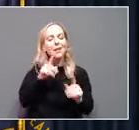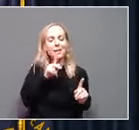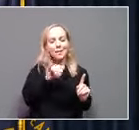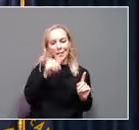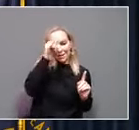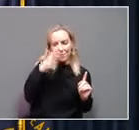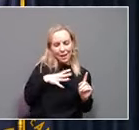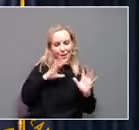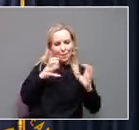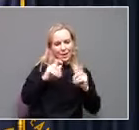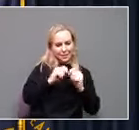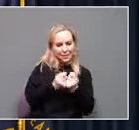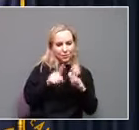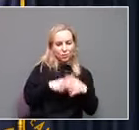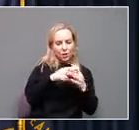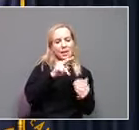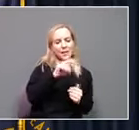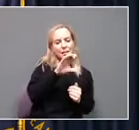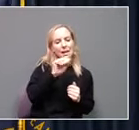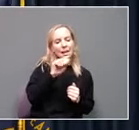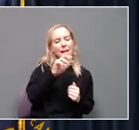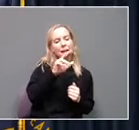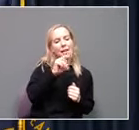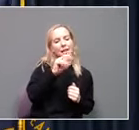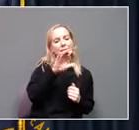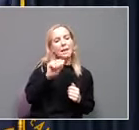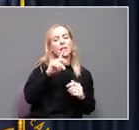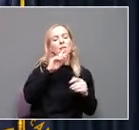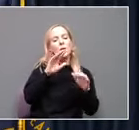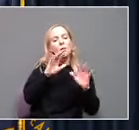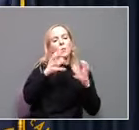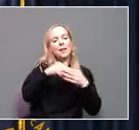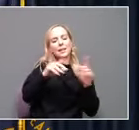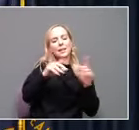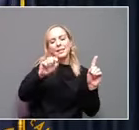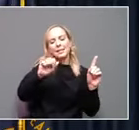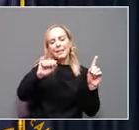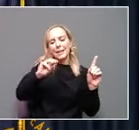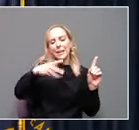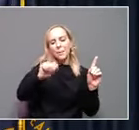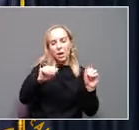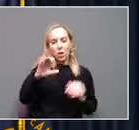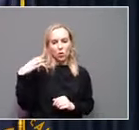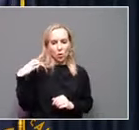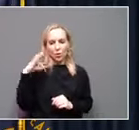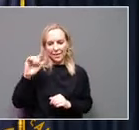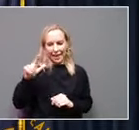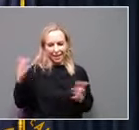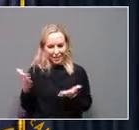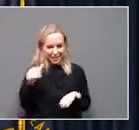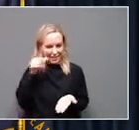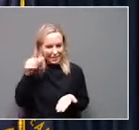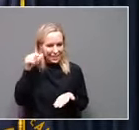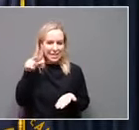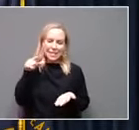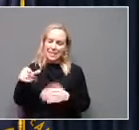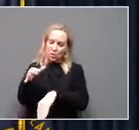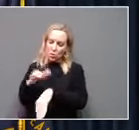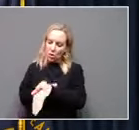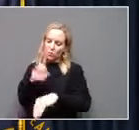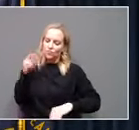start the SEC tournament play tomorrow night in Tampa. Coach Cal was here yesterday. He's got his watch back, so we must be on a